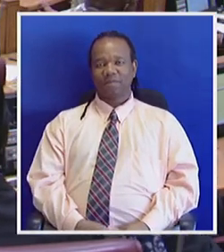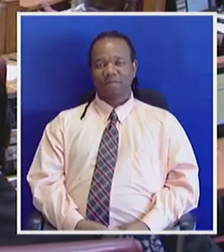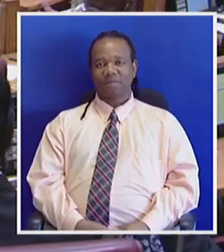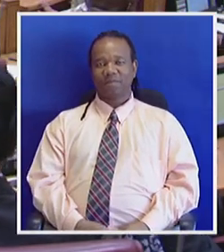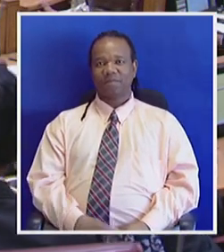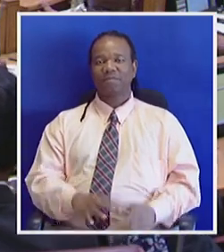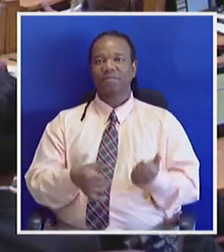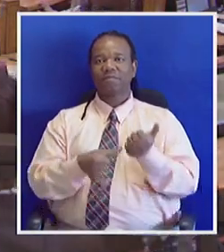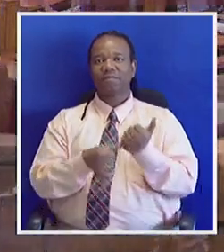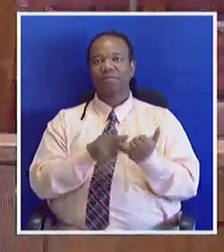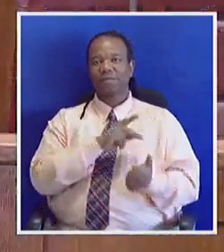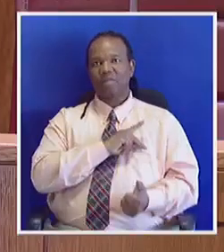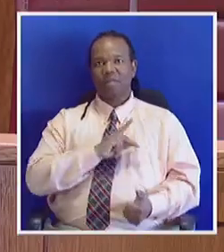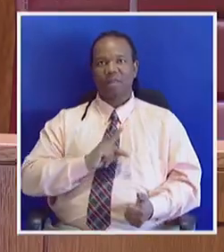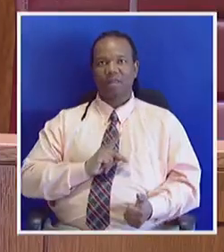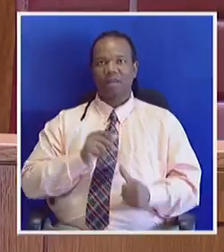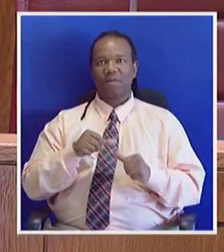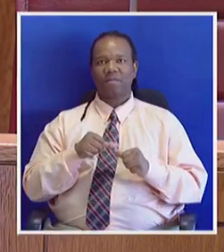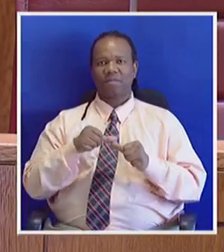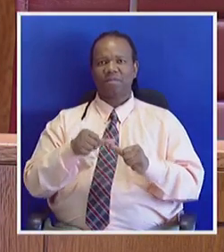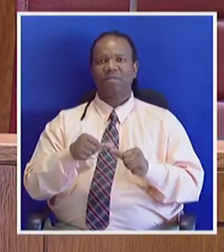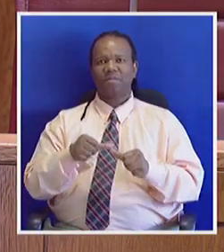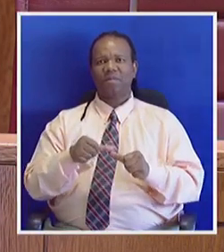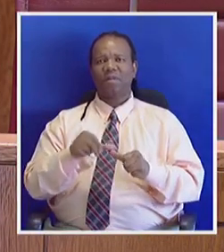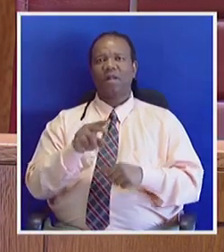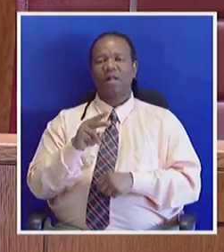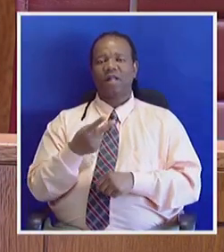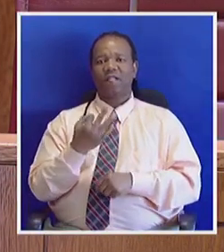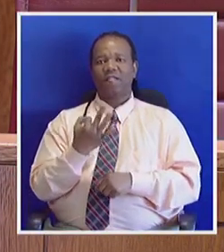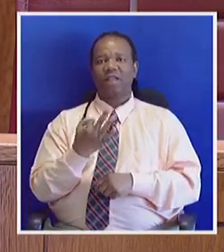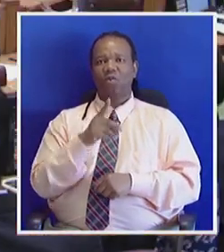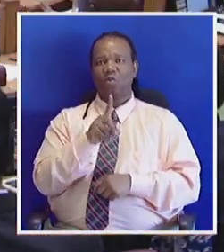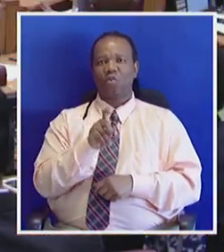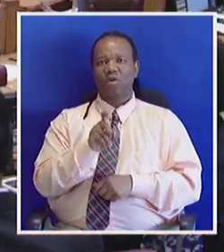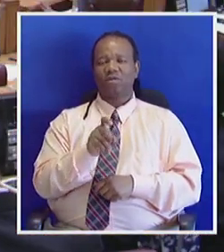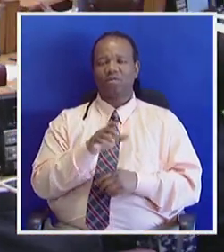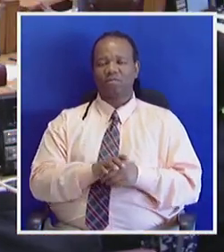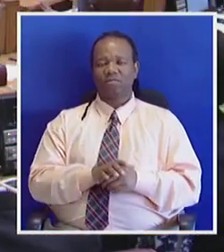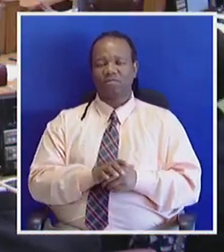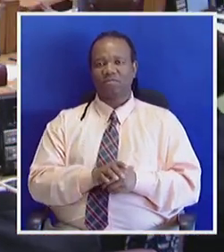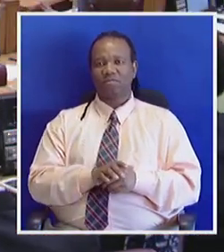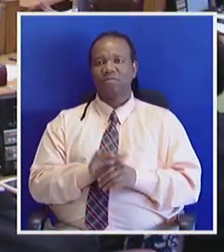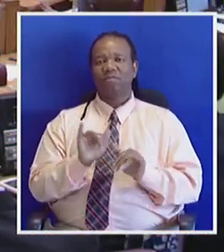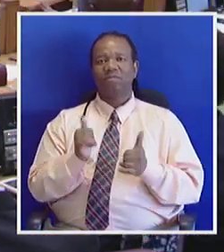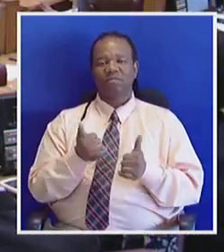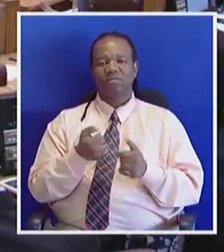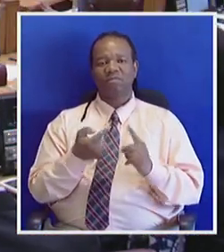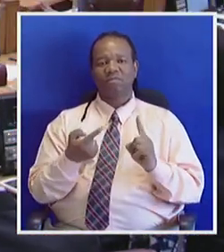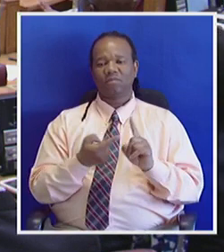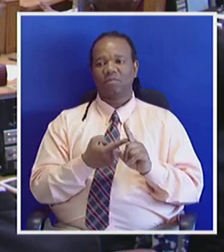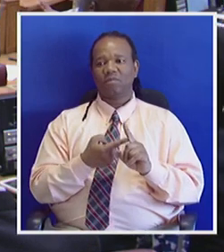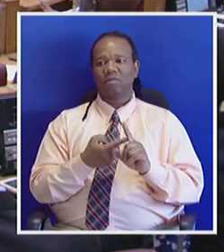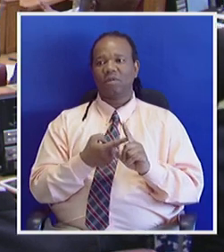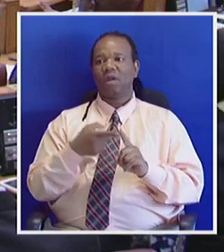Deputy President, we proceed to our third question. It is a question posed to the Deputy President by the Honorable